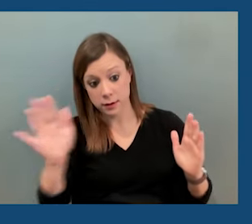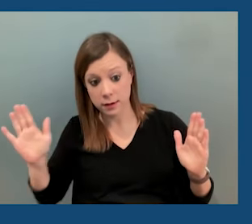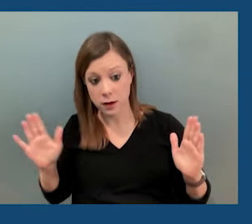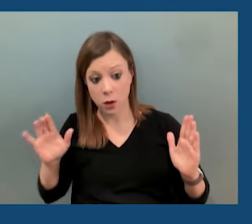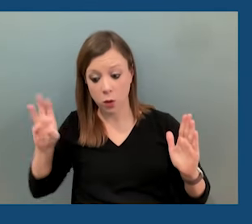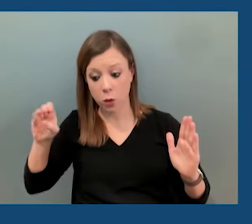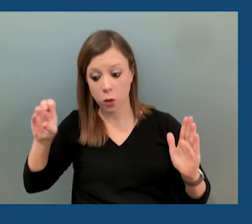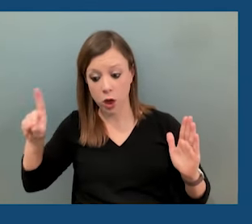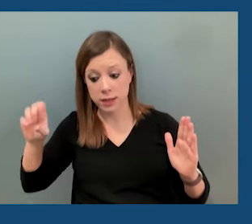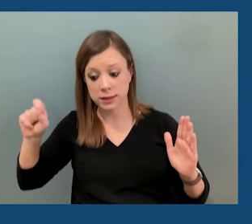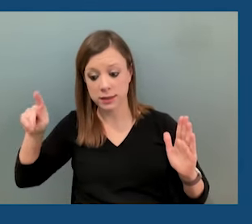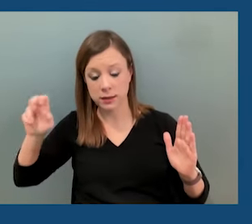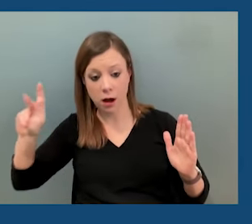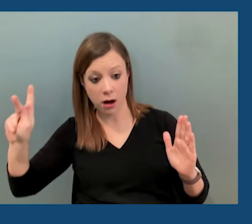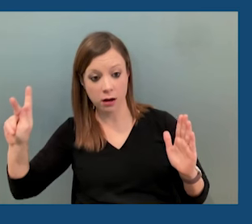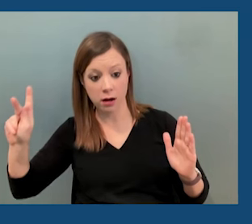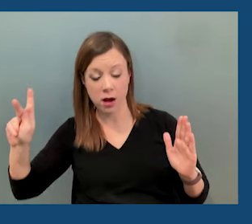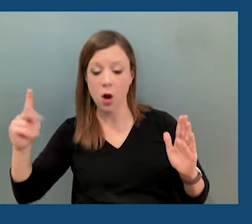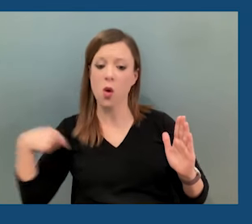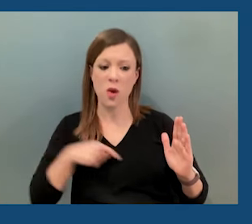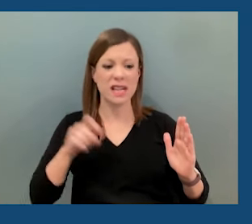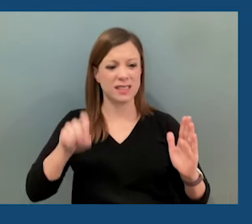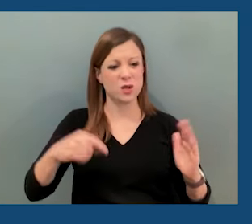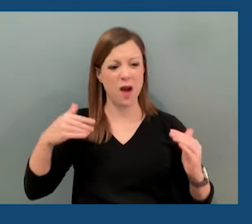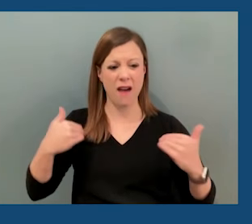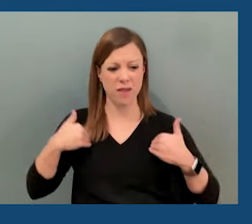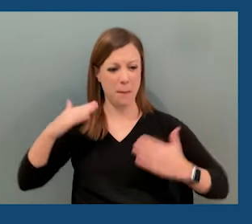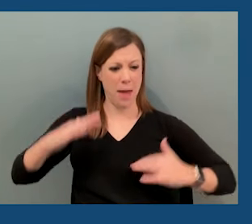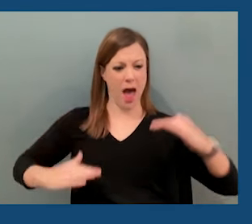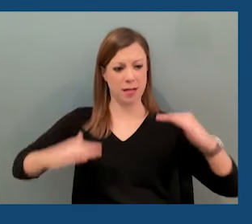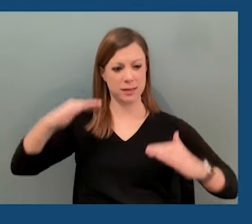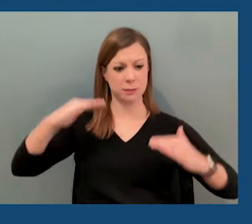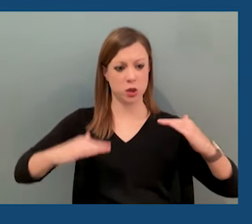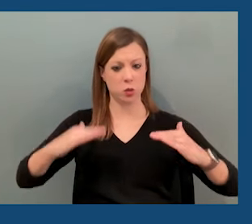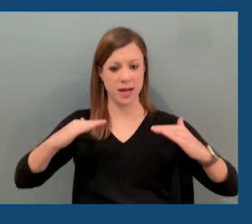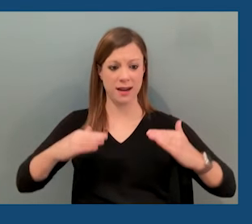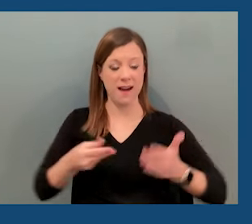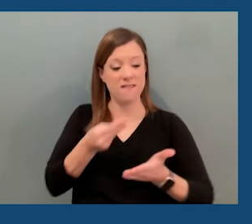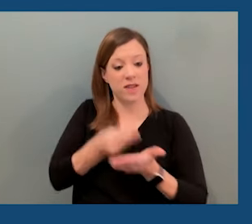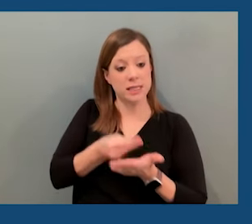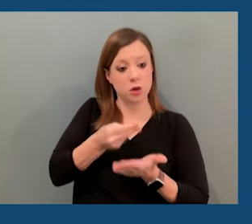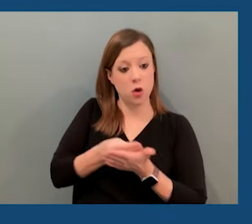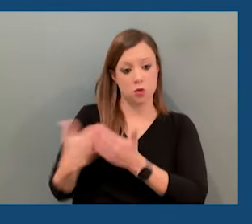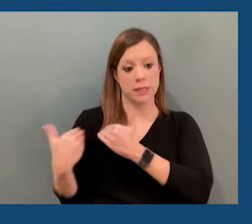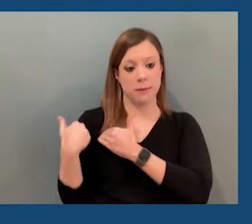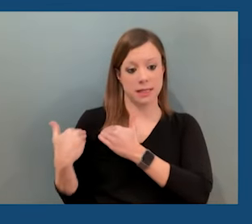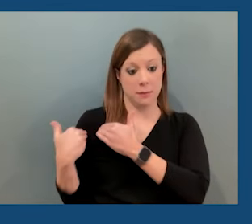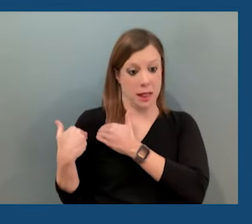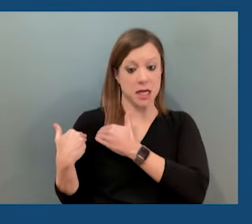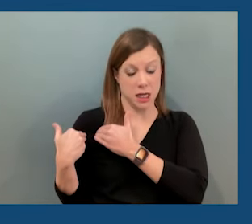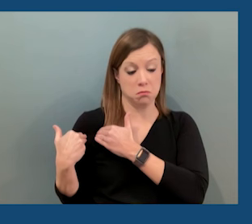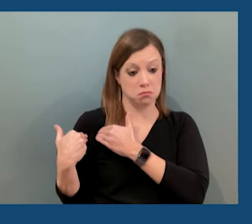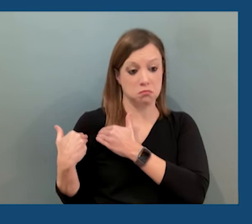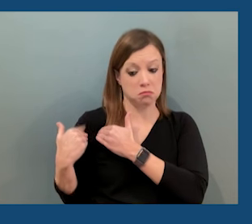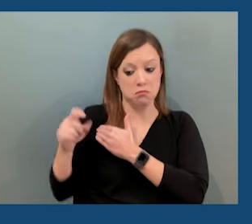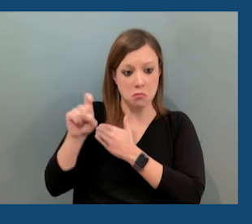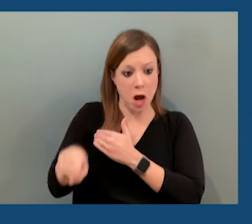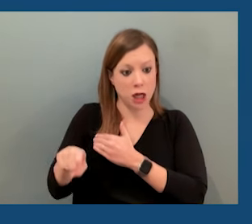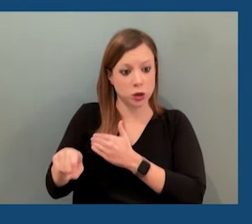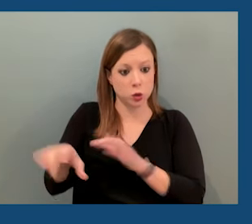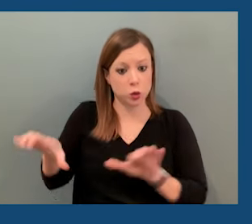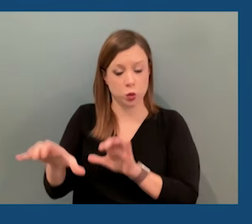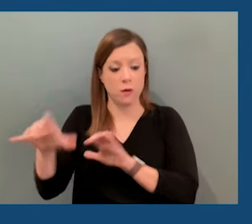right balance between fiscal responsibility, as we're all required to do, even in our own homes, but also great